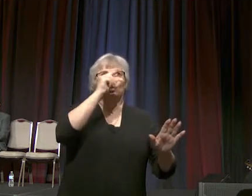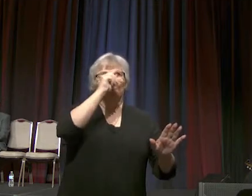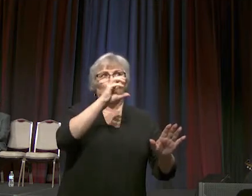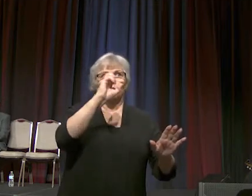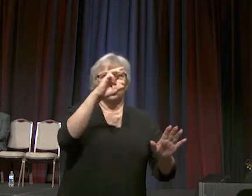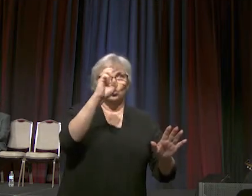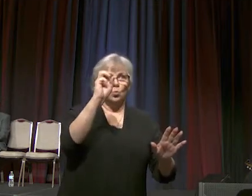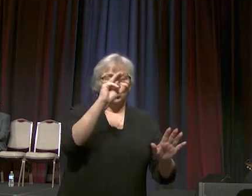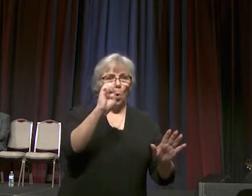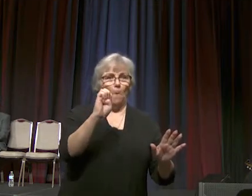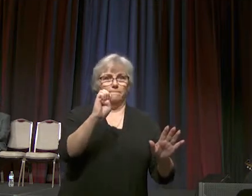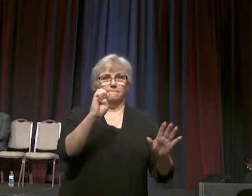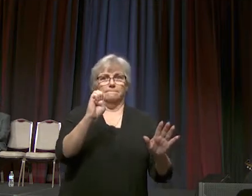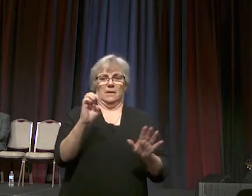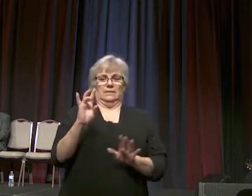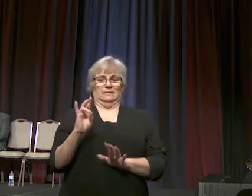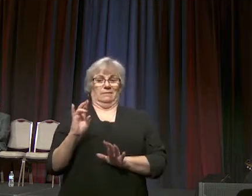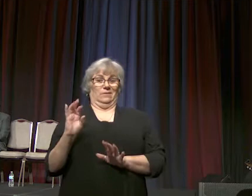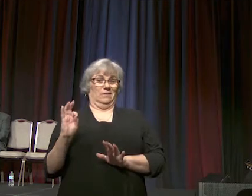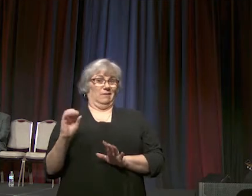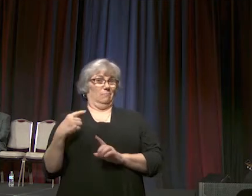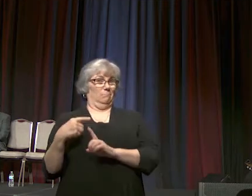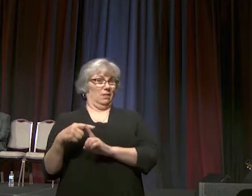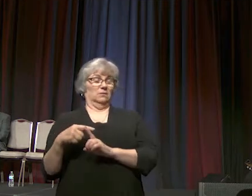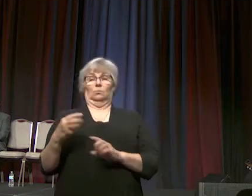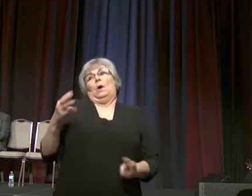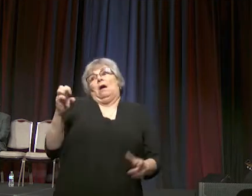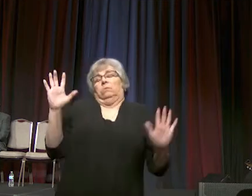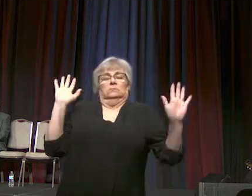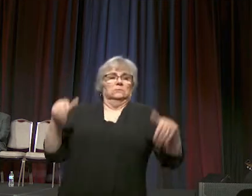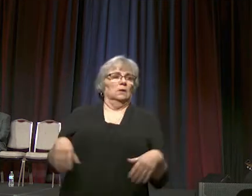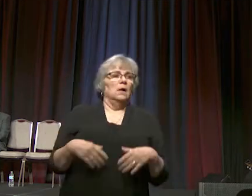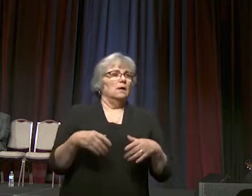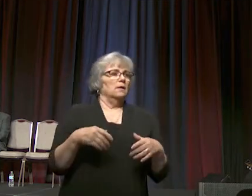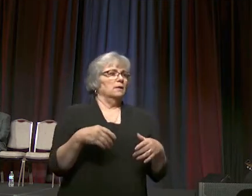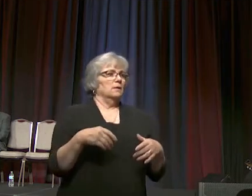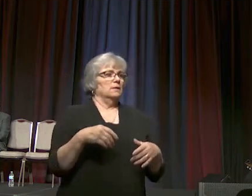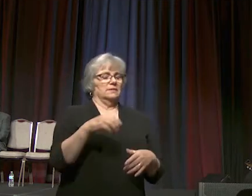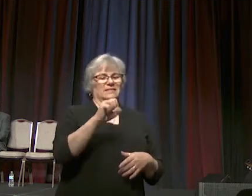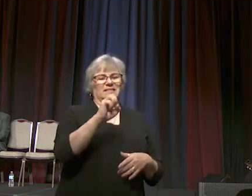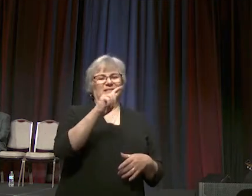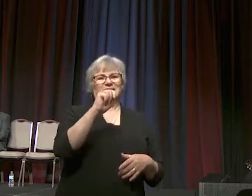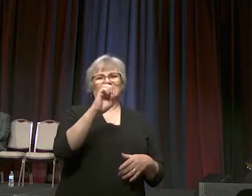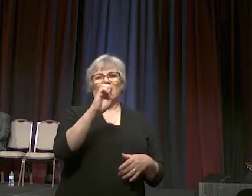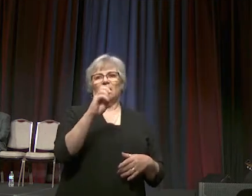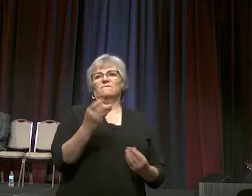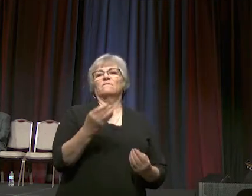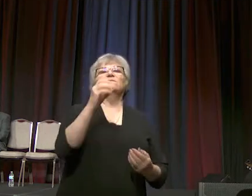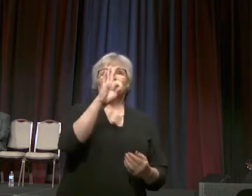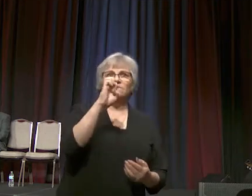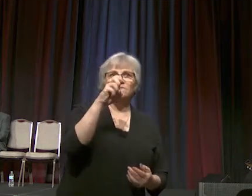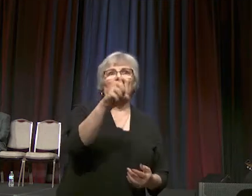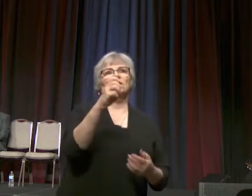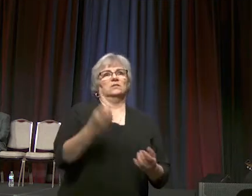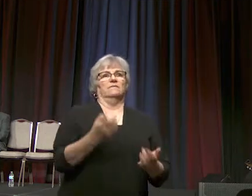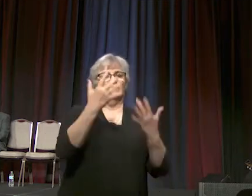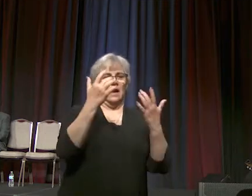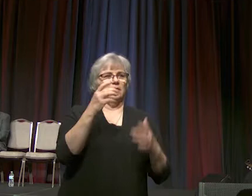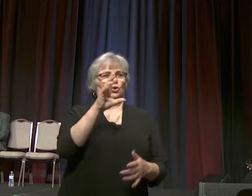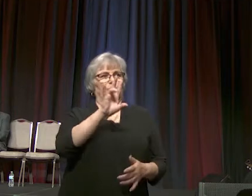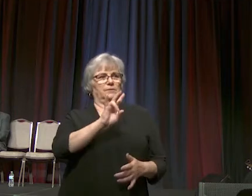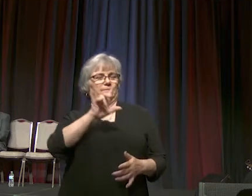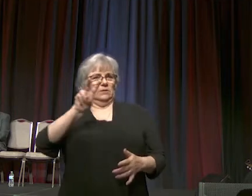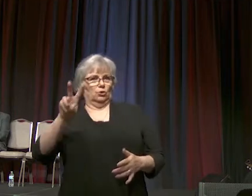Chrome version 79 plus, wow. Foxfire version 72 plus,